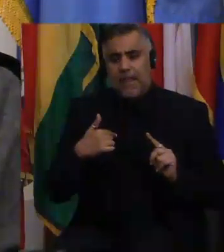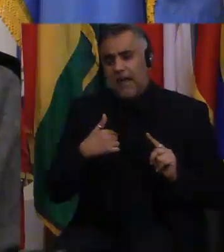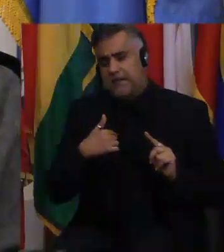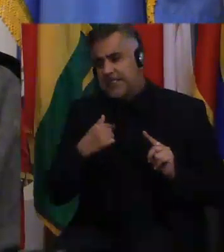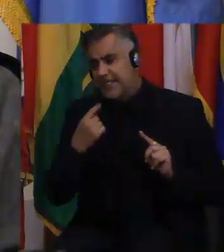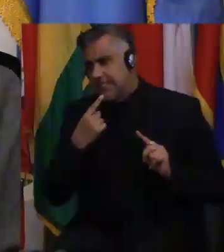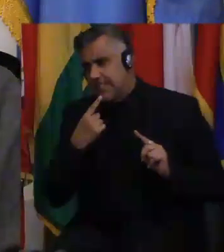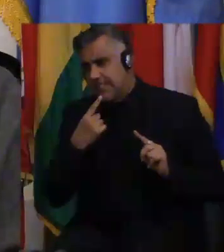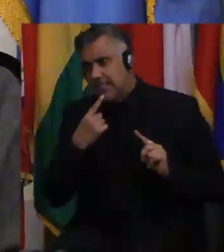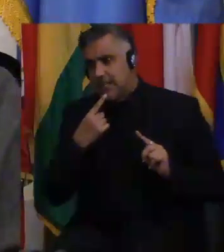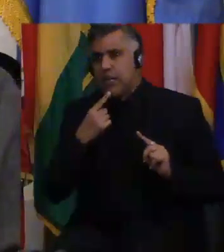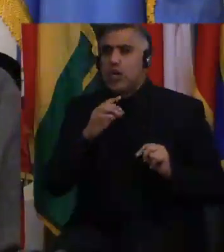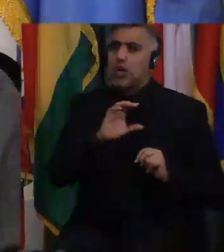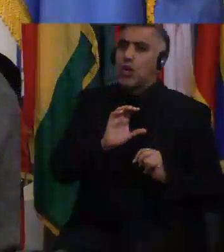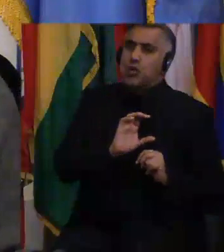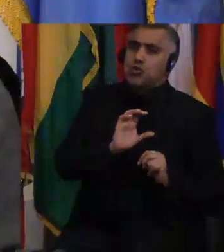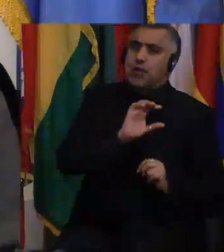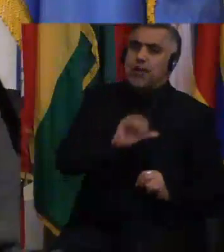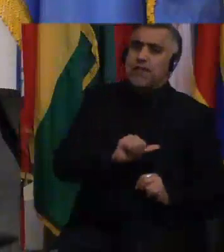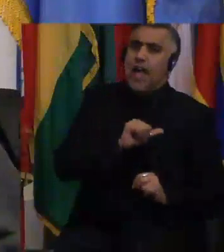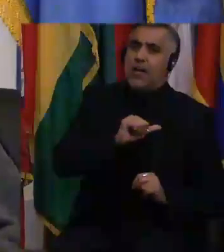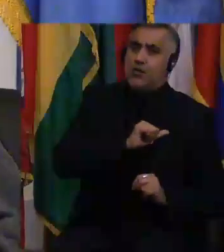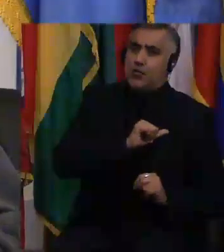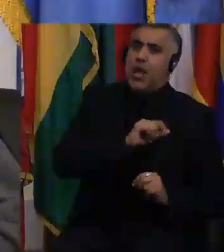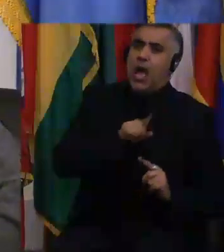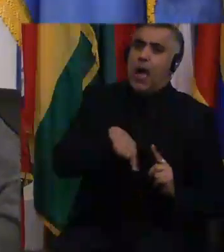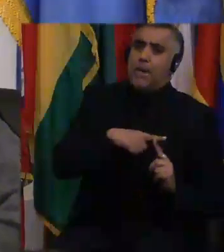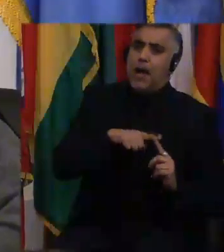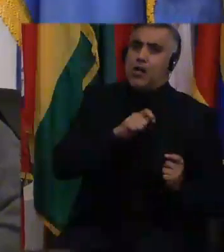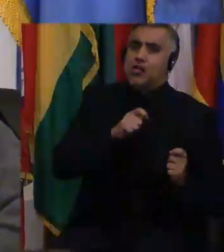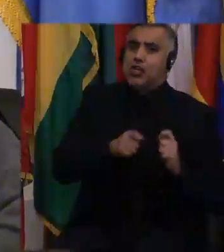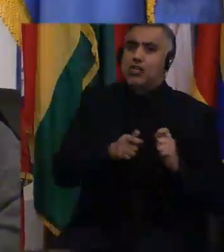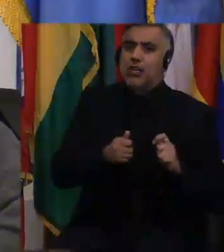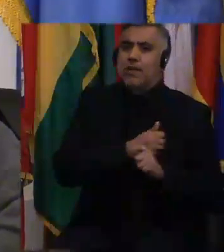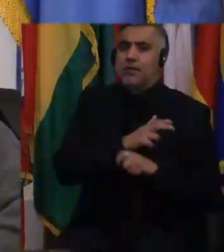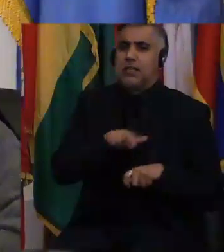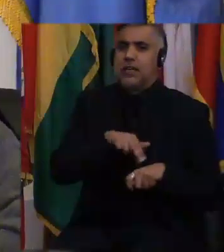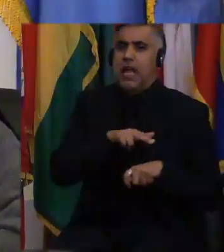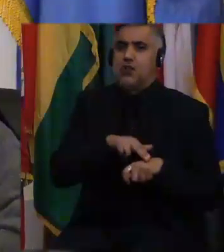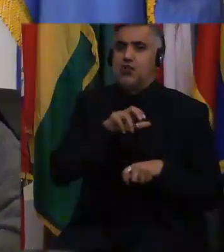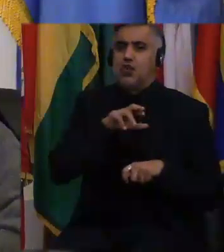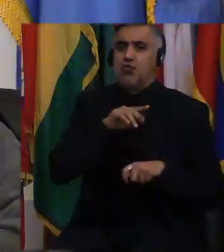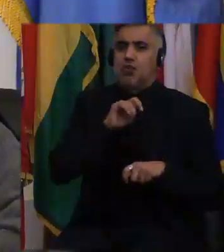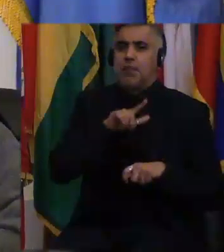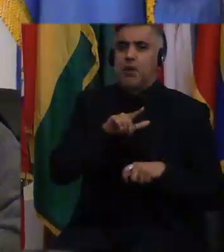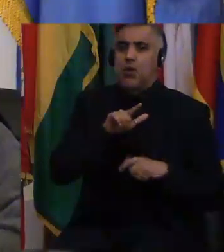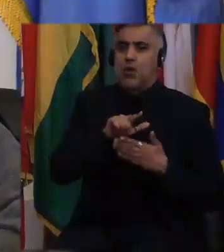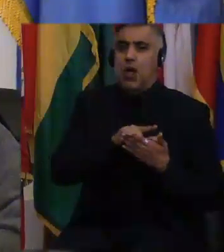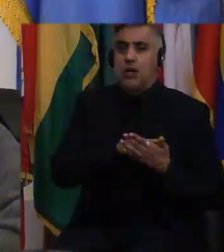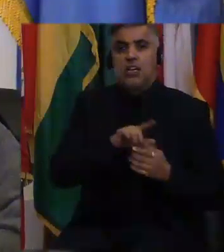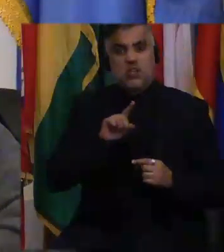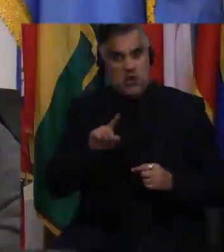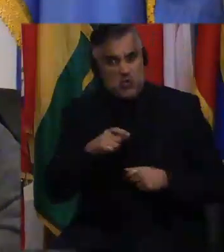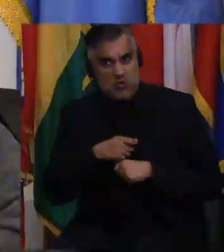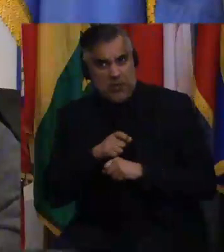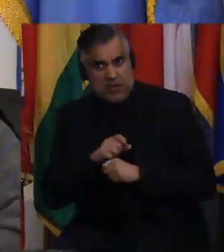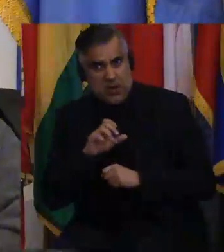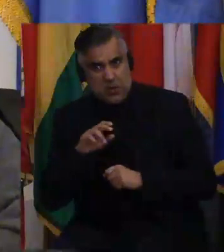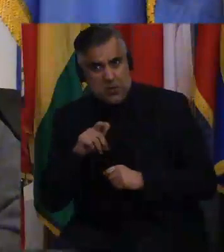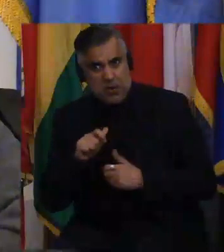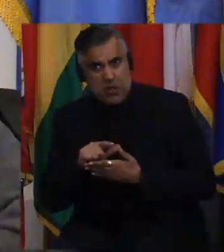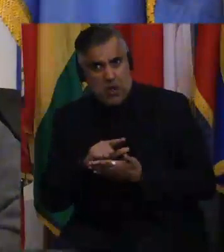would say conservative attitude towards changing anything in national criminal laws. So to make a criminal law